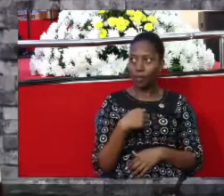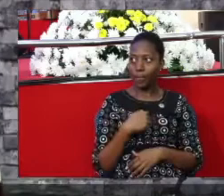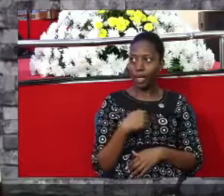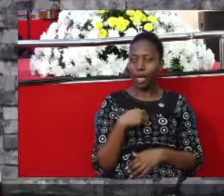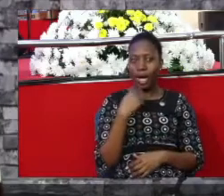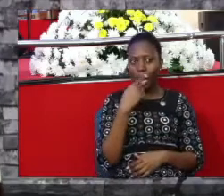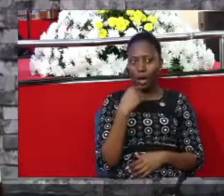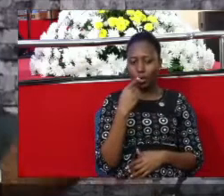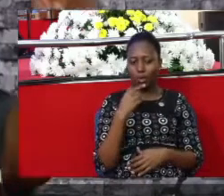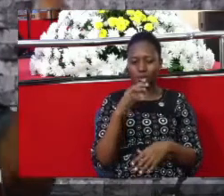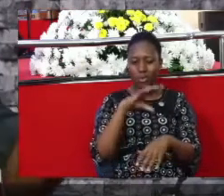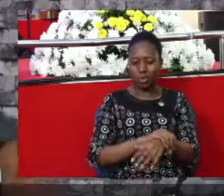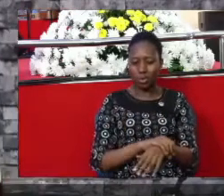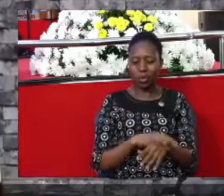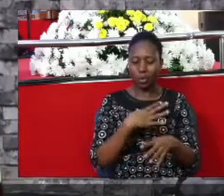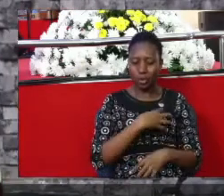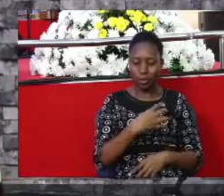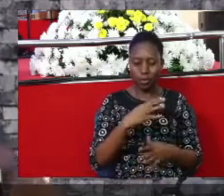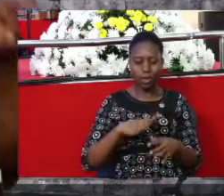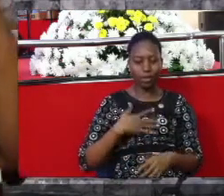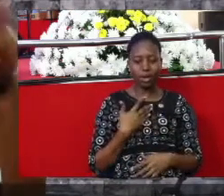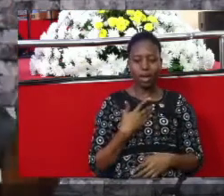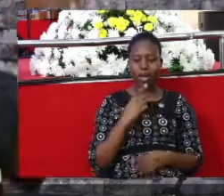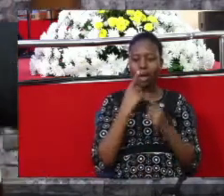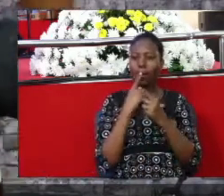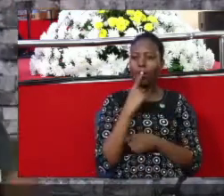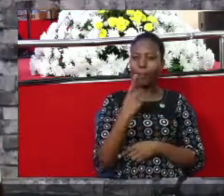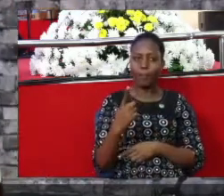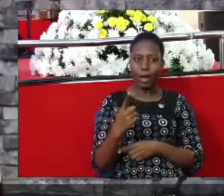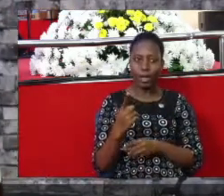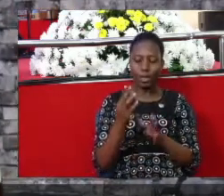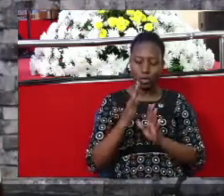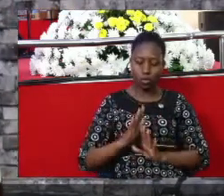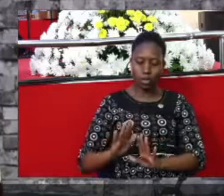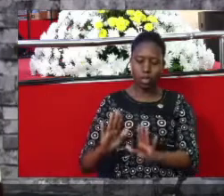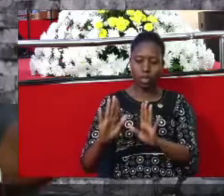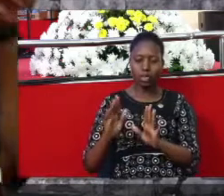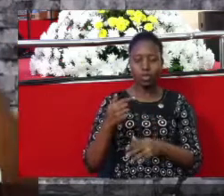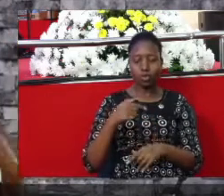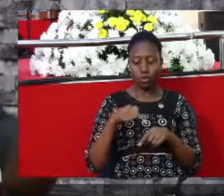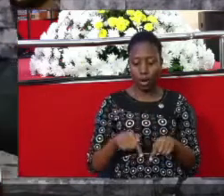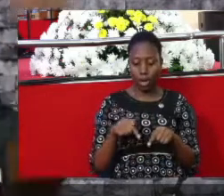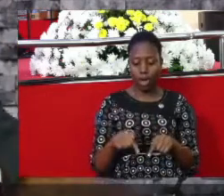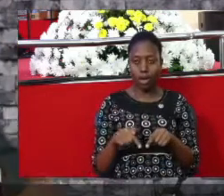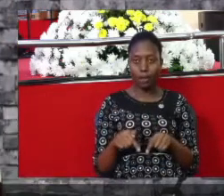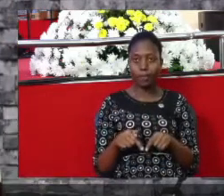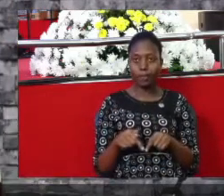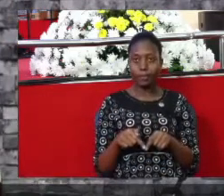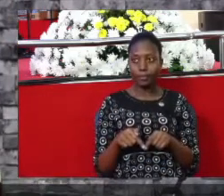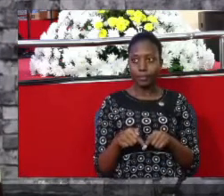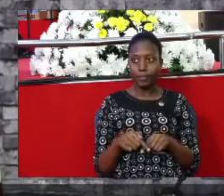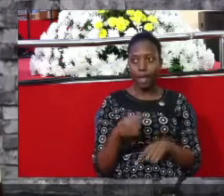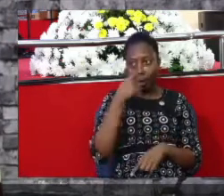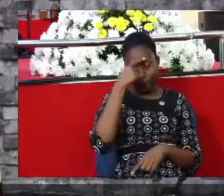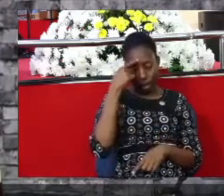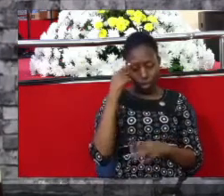wealth, I command them to release us today, because I have reached of age,